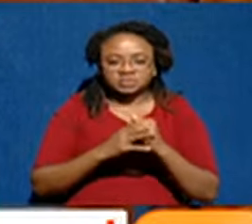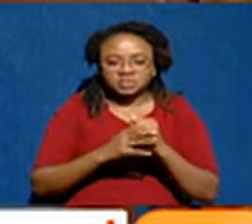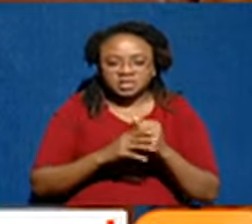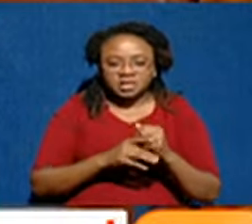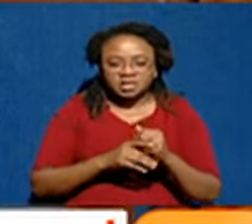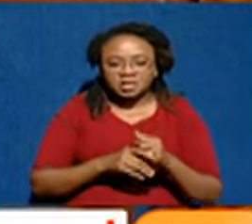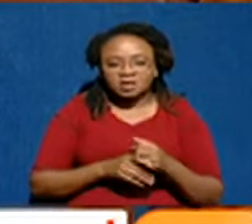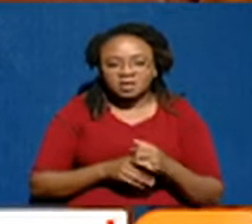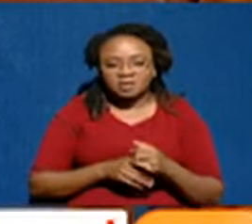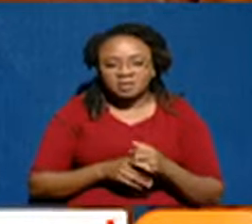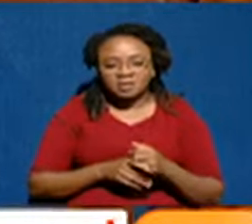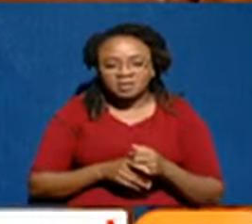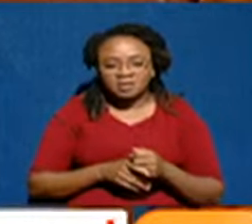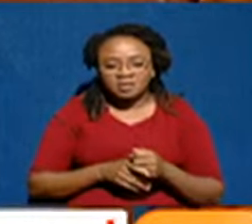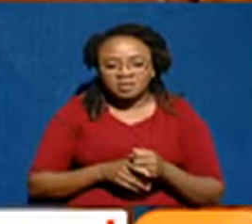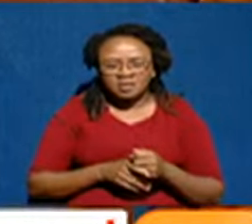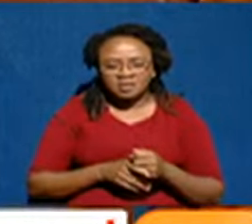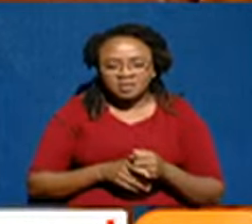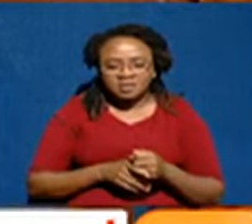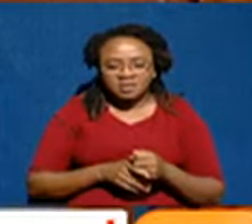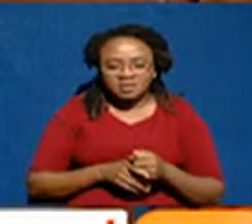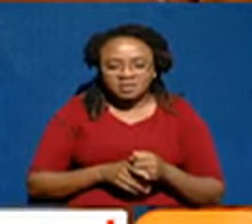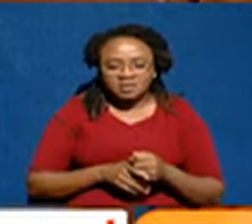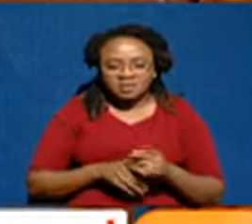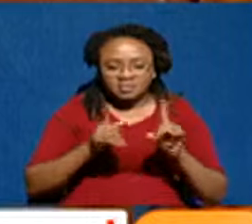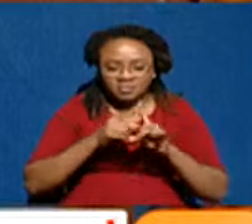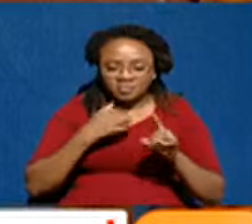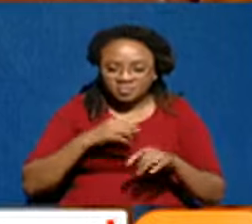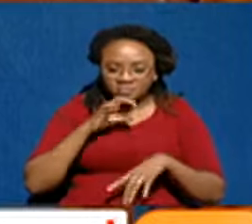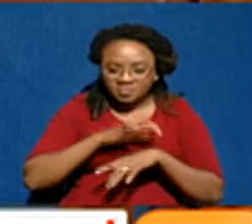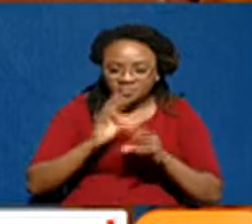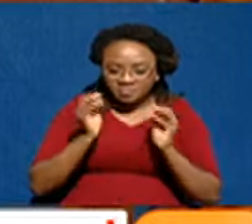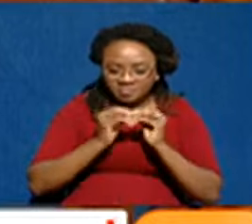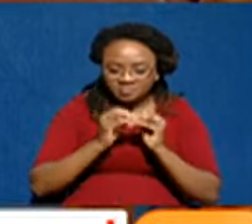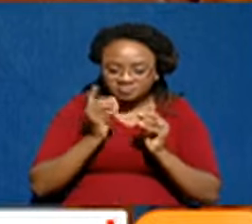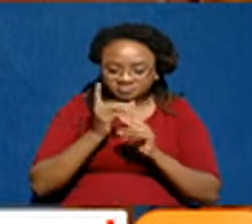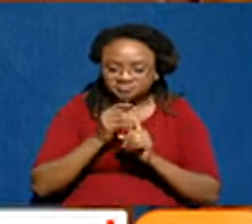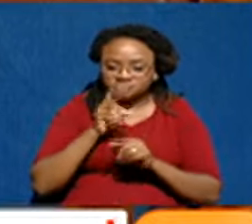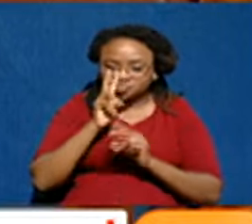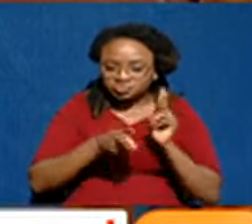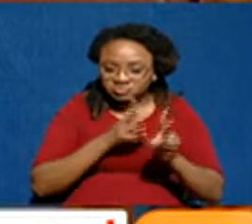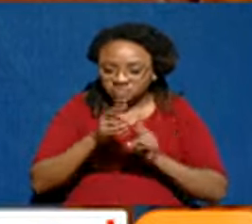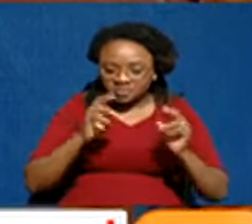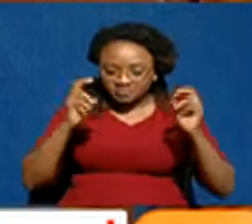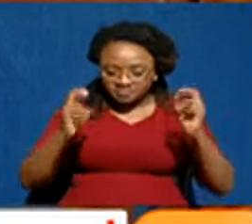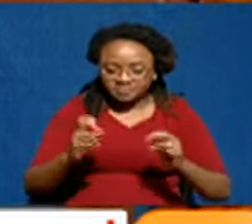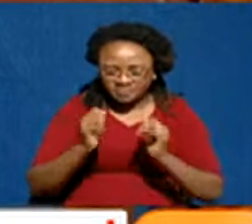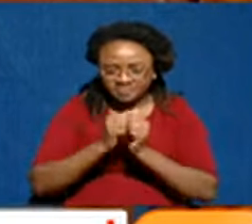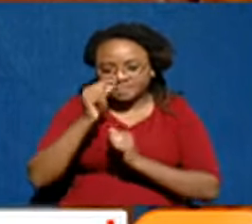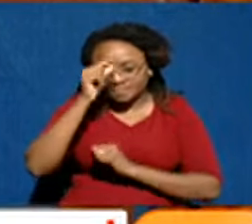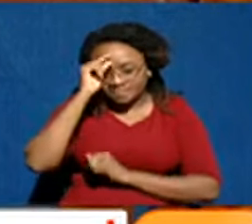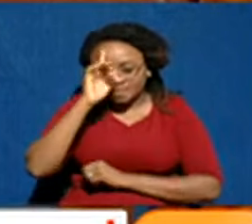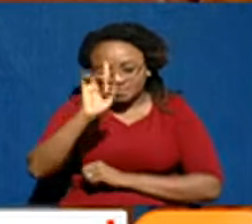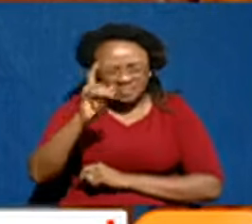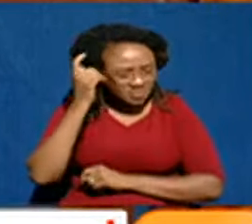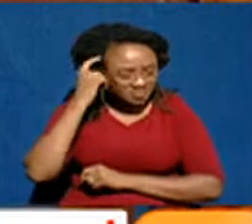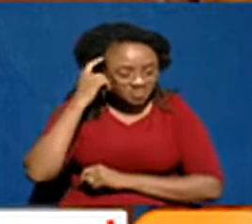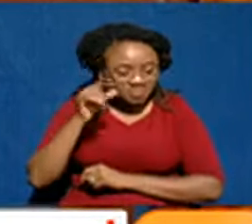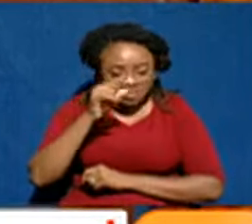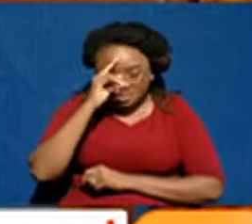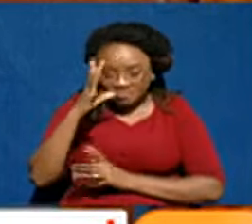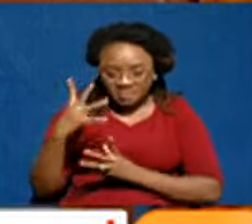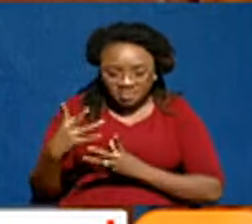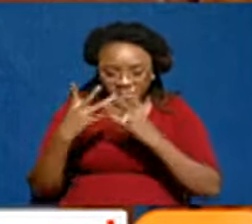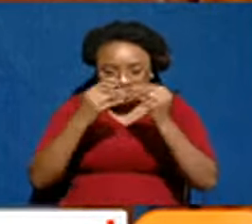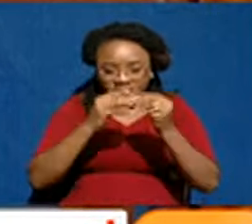and the long-term one. We had another invitation for a meeting on 27th that we sat with the government. And as I told you, the government walked out of this particular